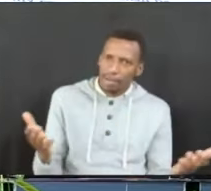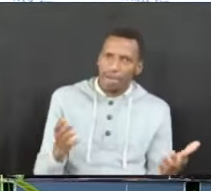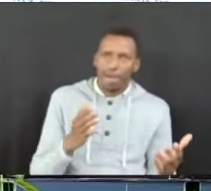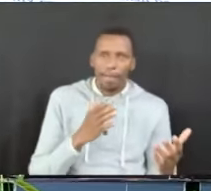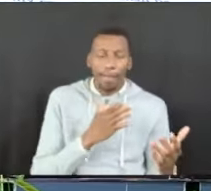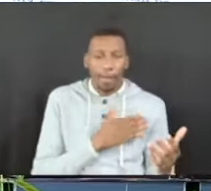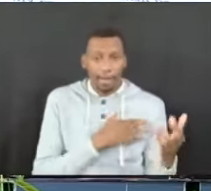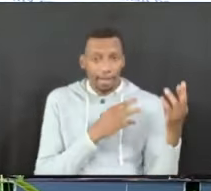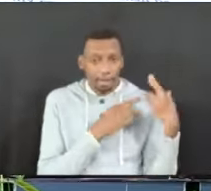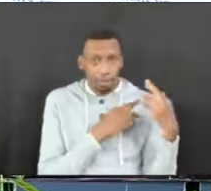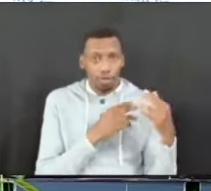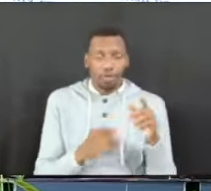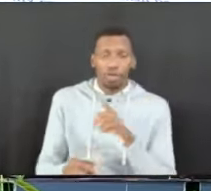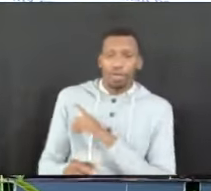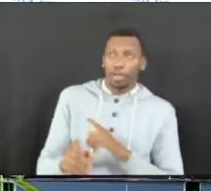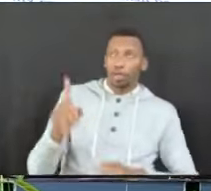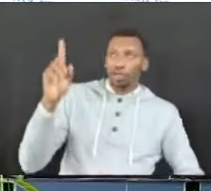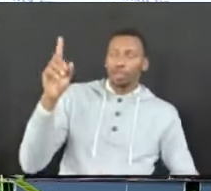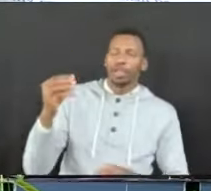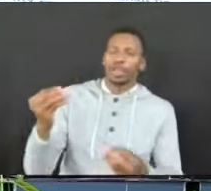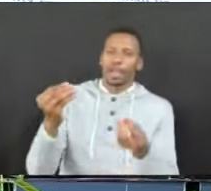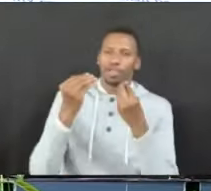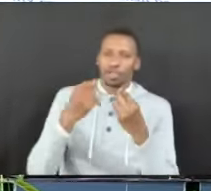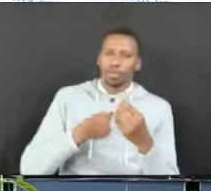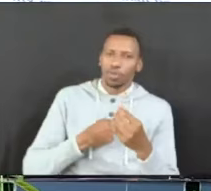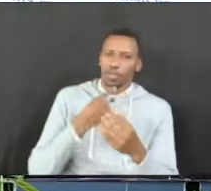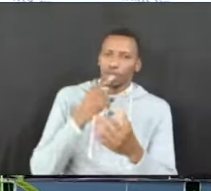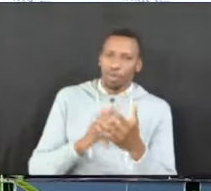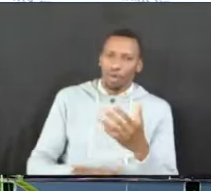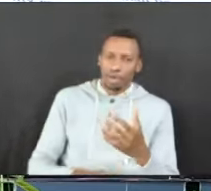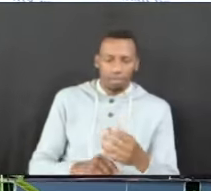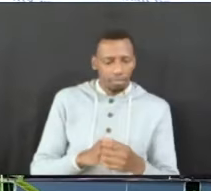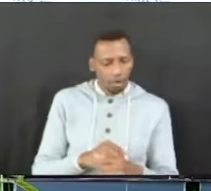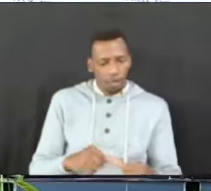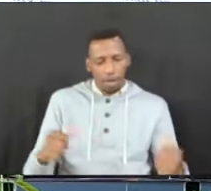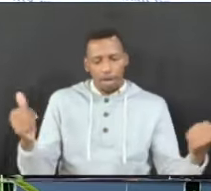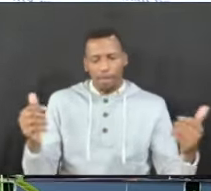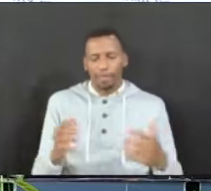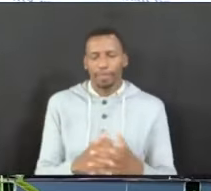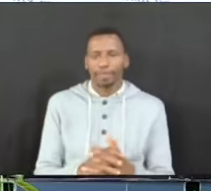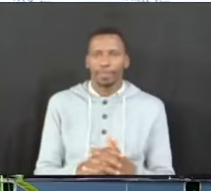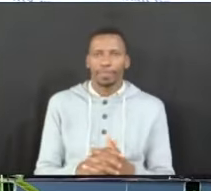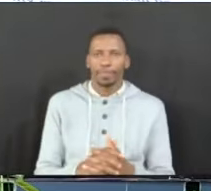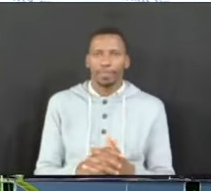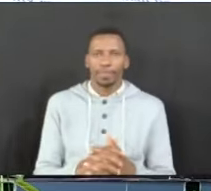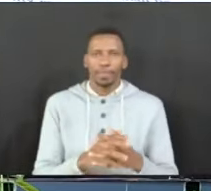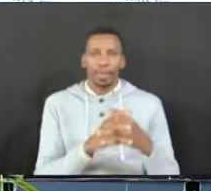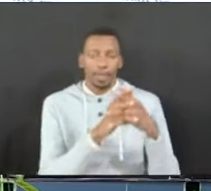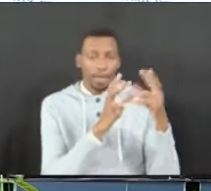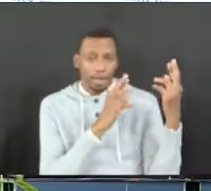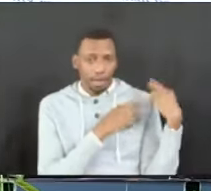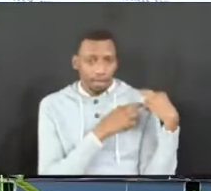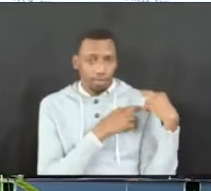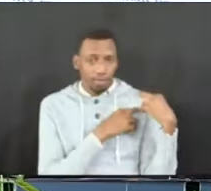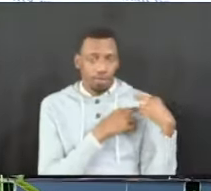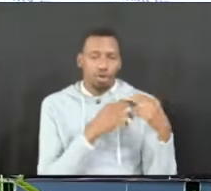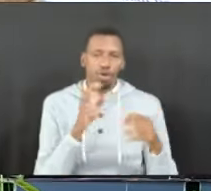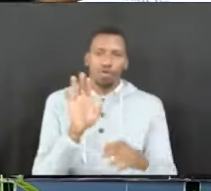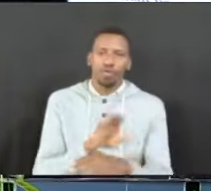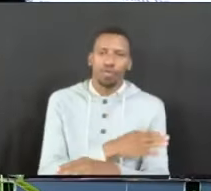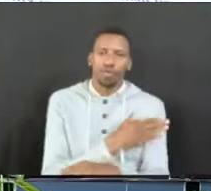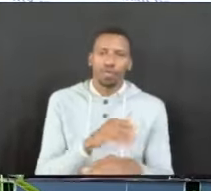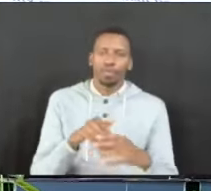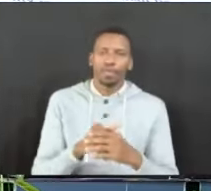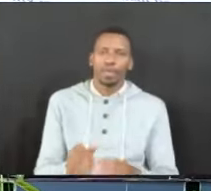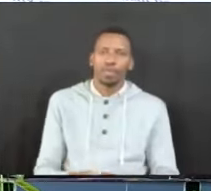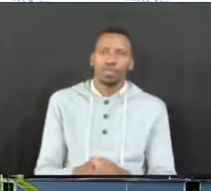Lord has taught me to say what? It is well. The role of song in worship. I was listening